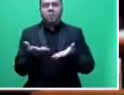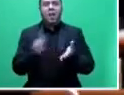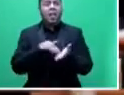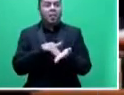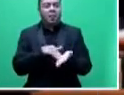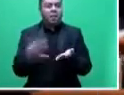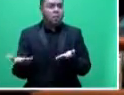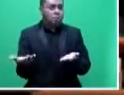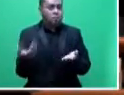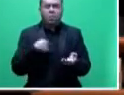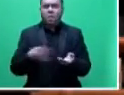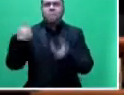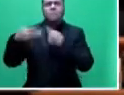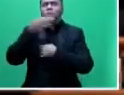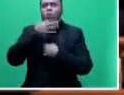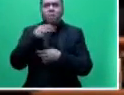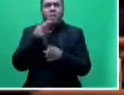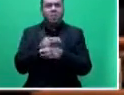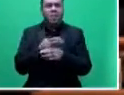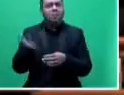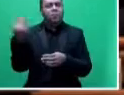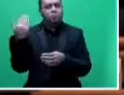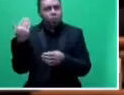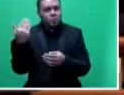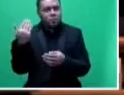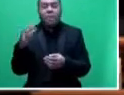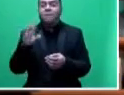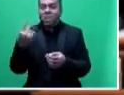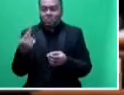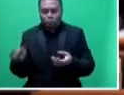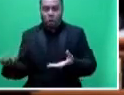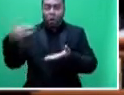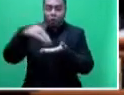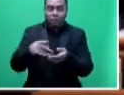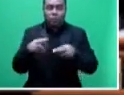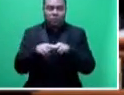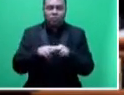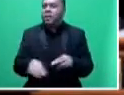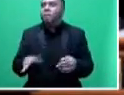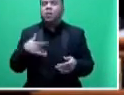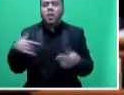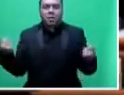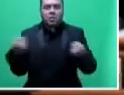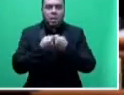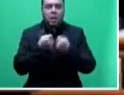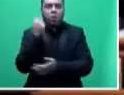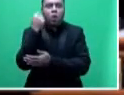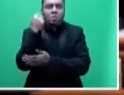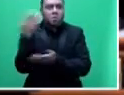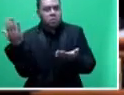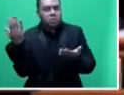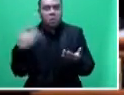Mr. Speaker, sir, the past few months since COVID-19 first reached our shores have felt like a rugby match. COVID-19 is